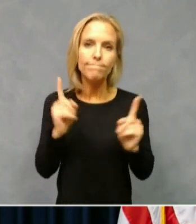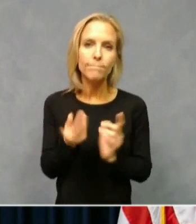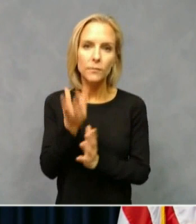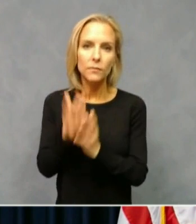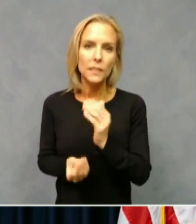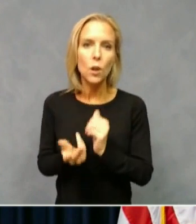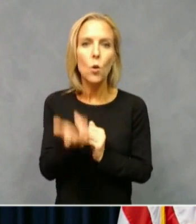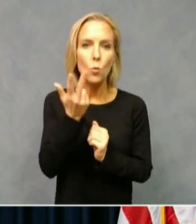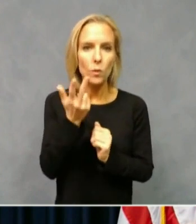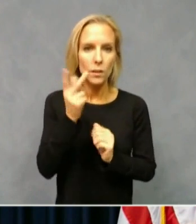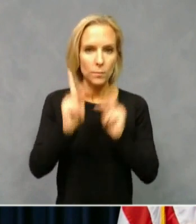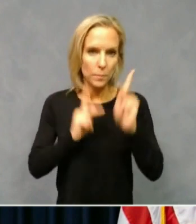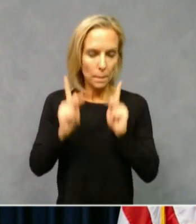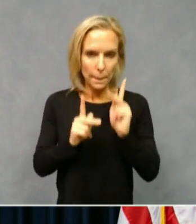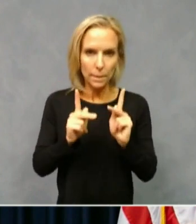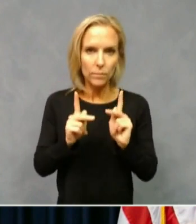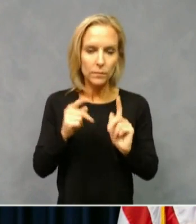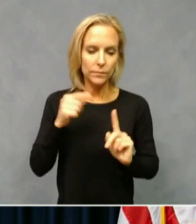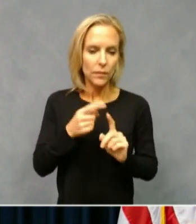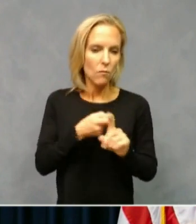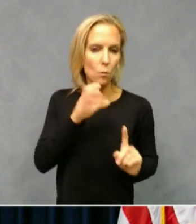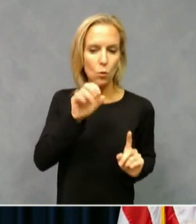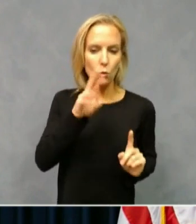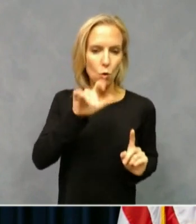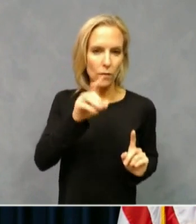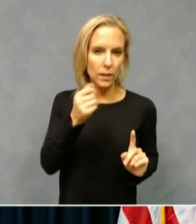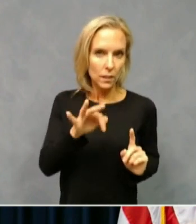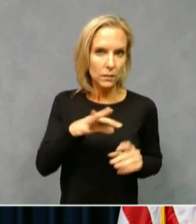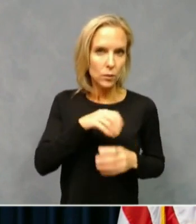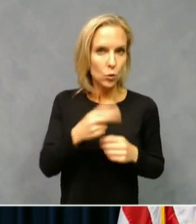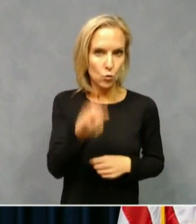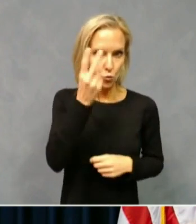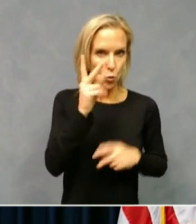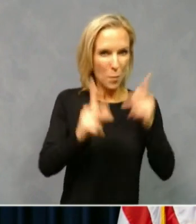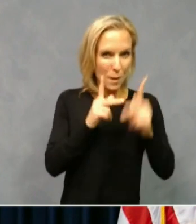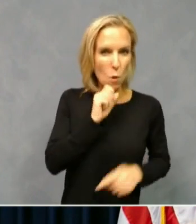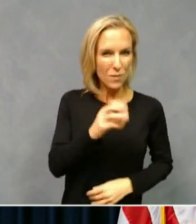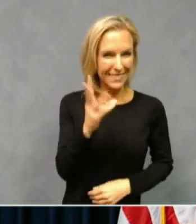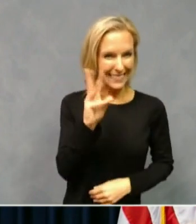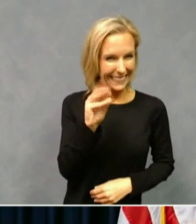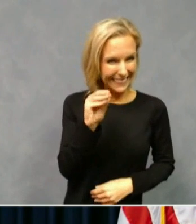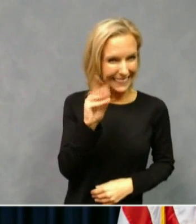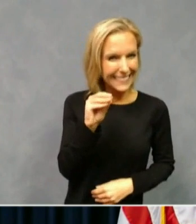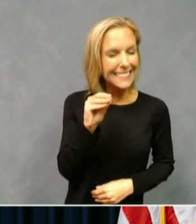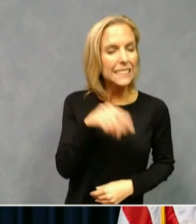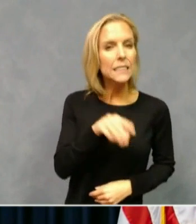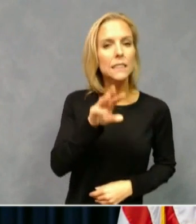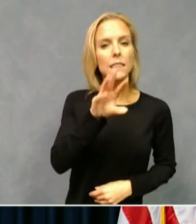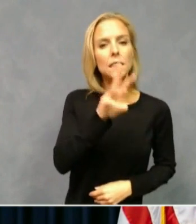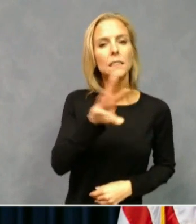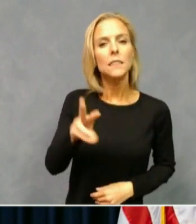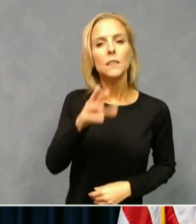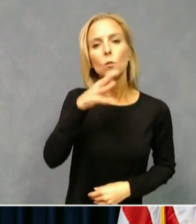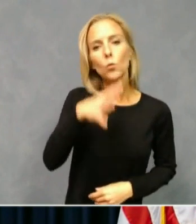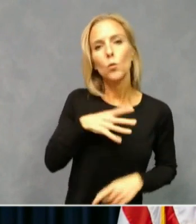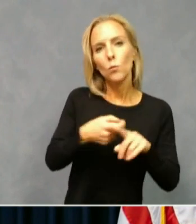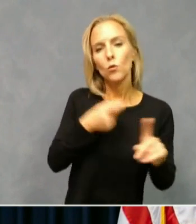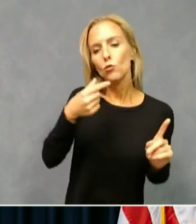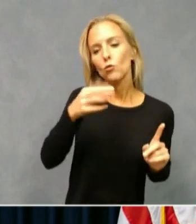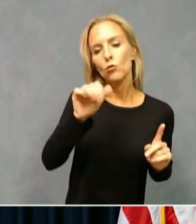Kentuckians. They include 2 people in their 60s, a 66-year-old woman from Graves County,